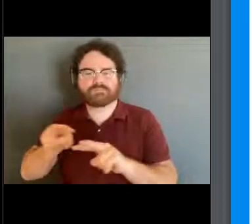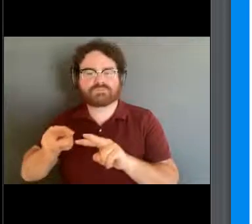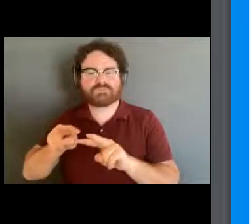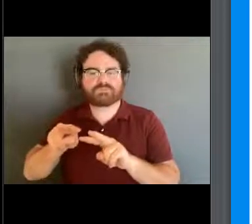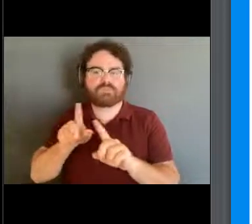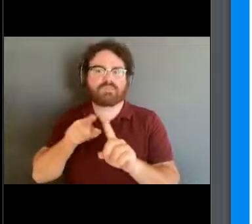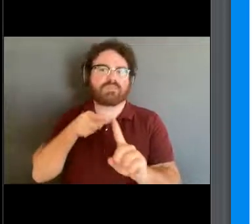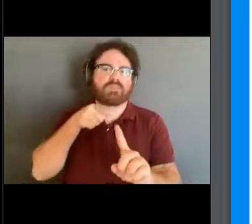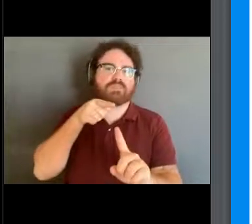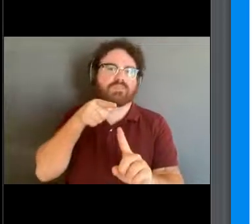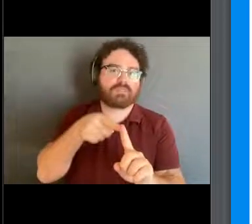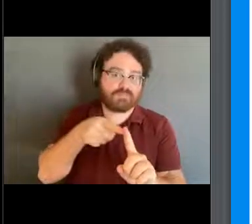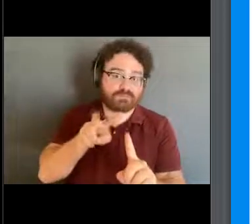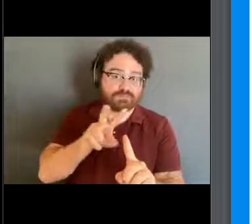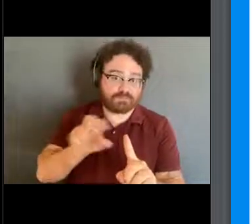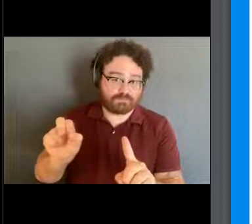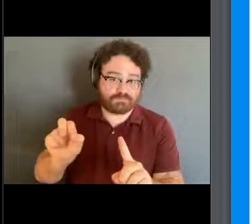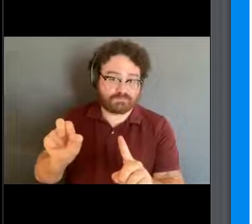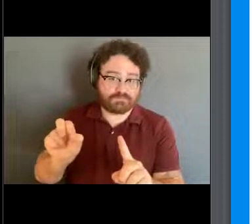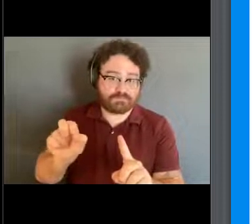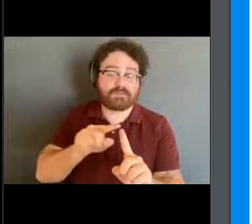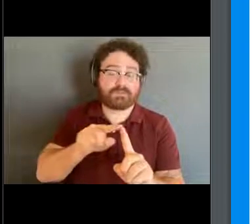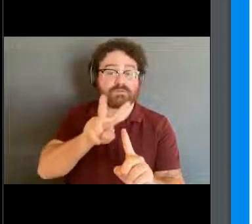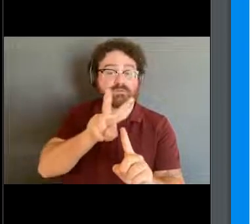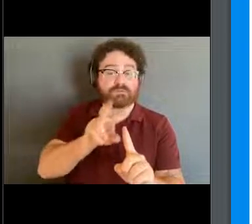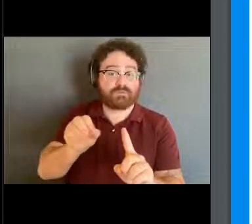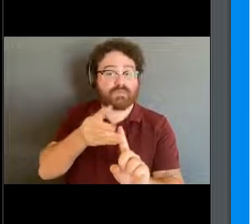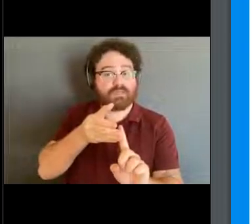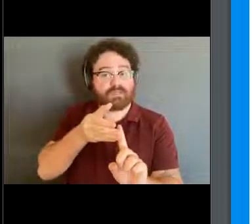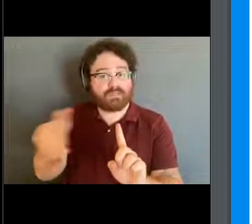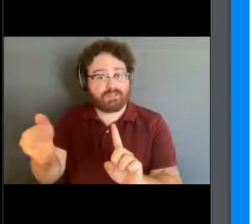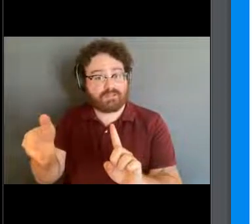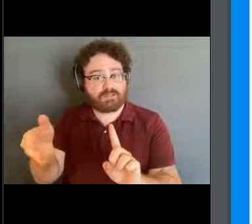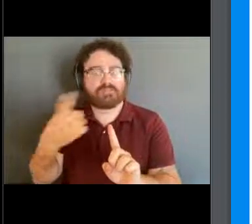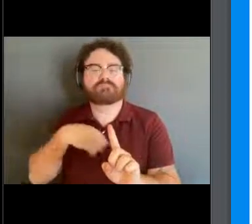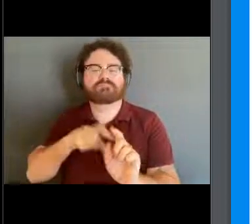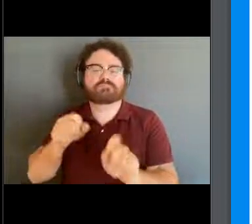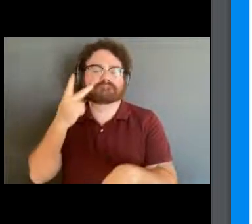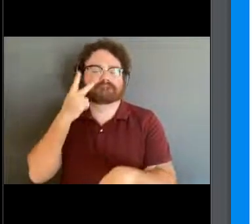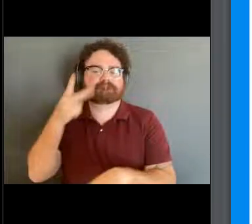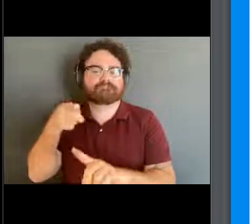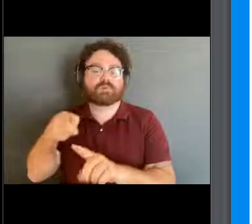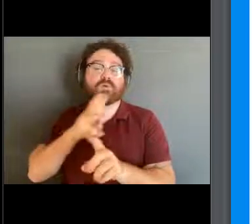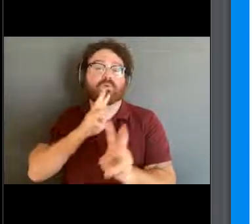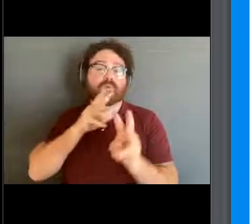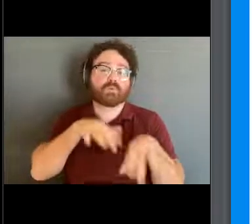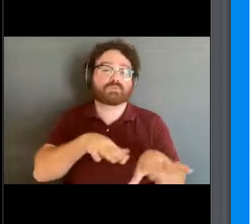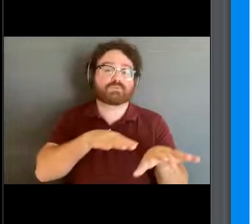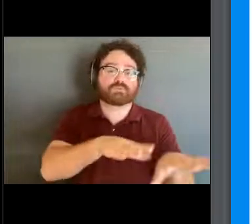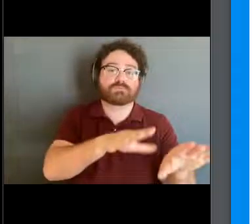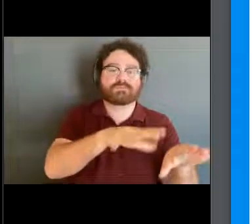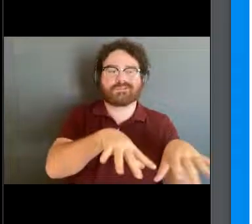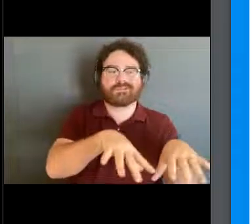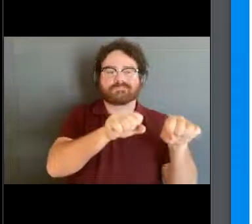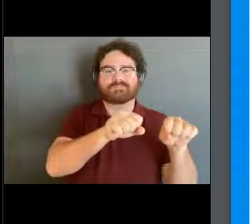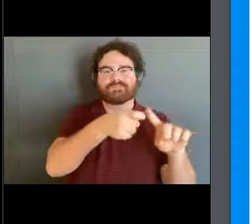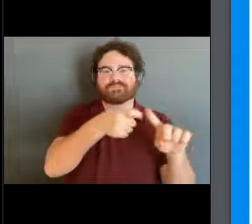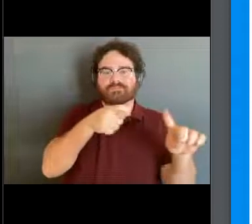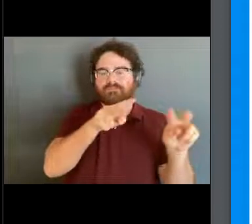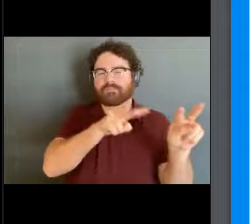2000. And then from 2000 on, we began to see that the ocean uptake from the observations